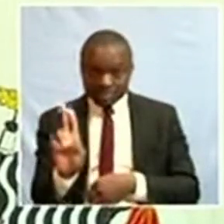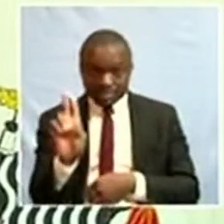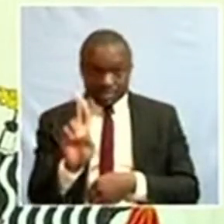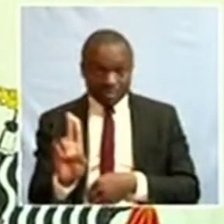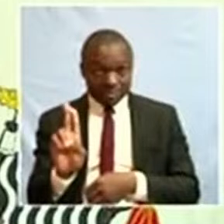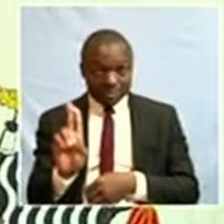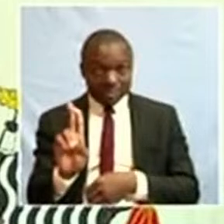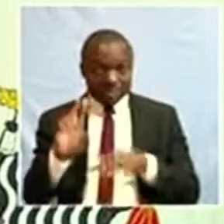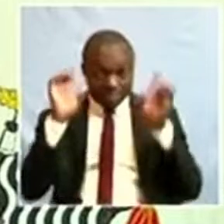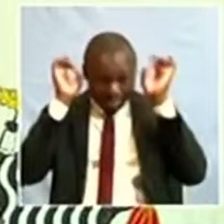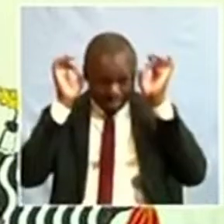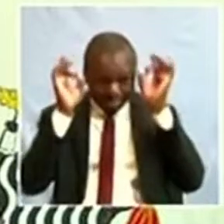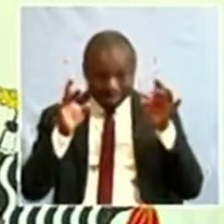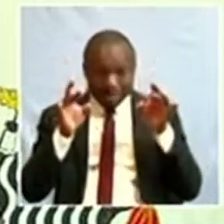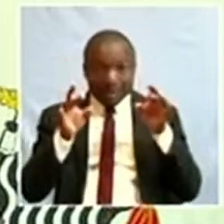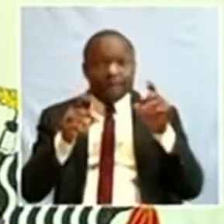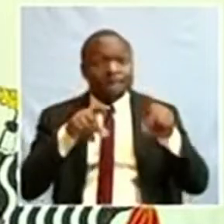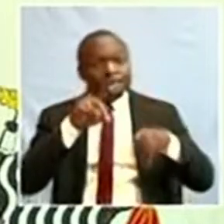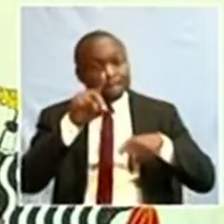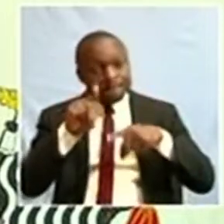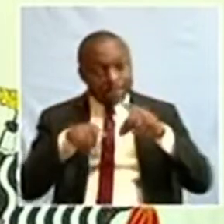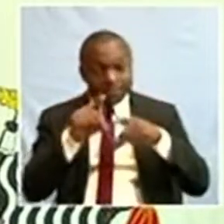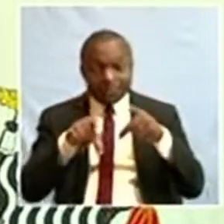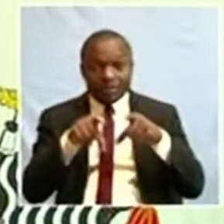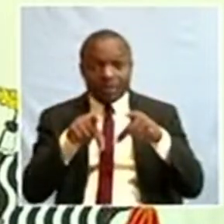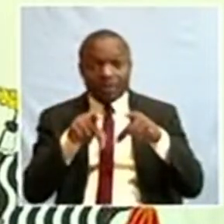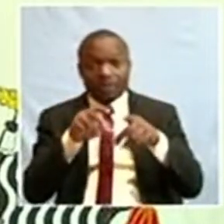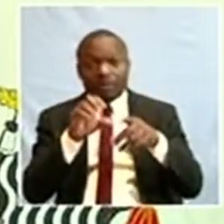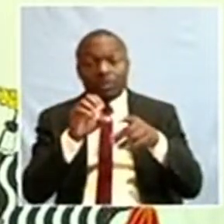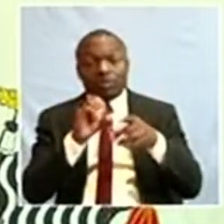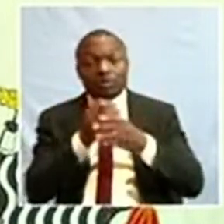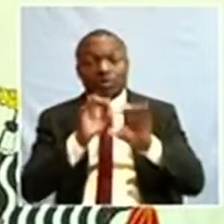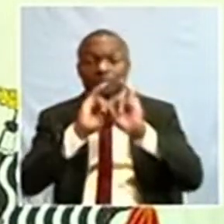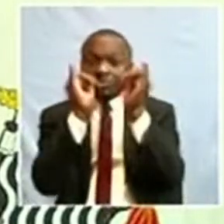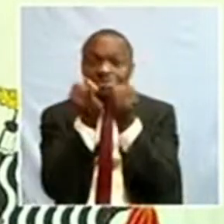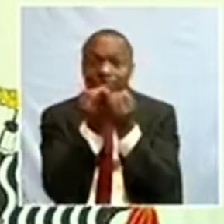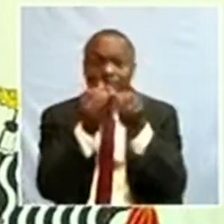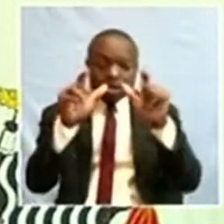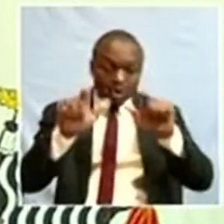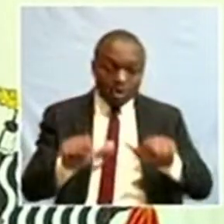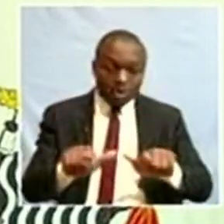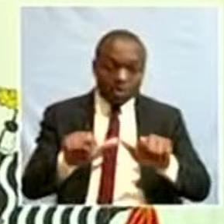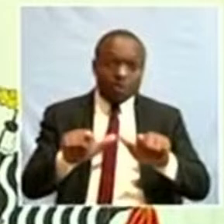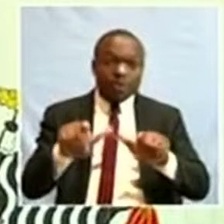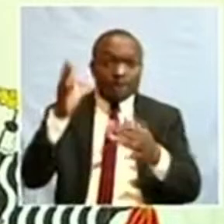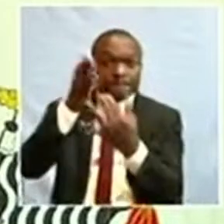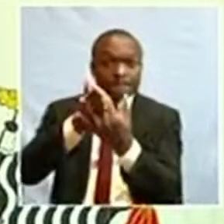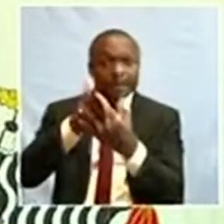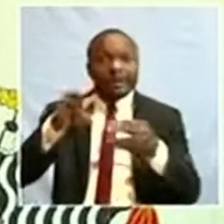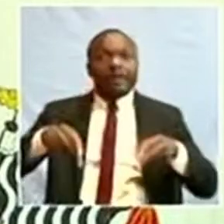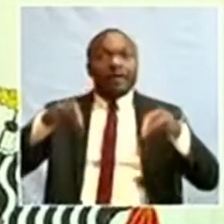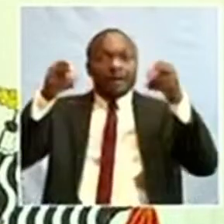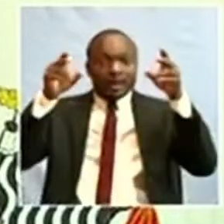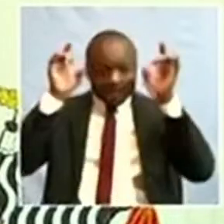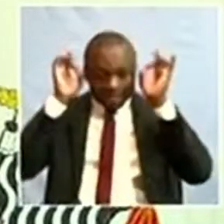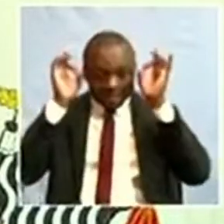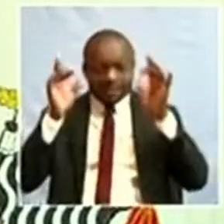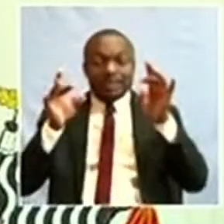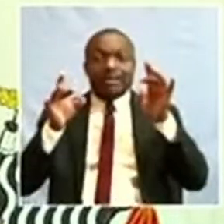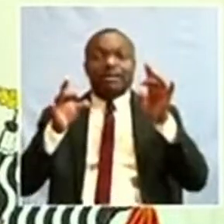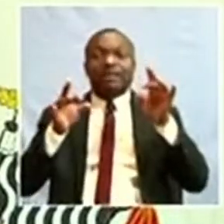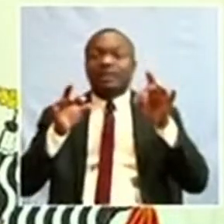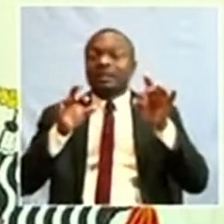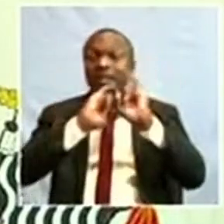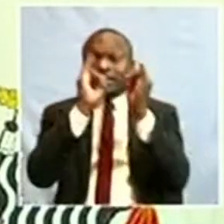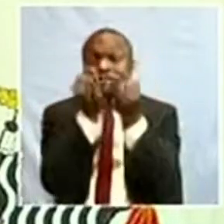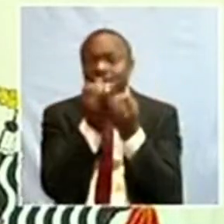matrix. Clients are then rated into low, medium, and high risk clients. For other audit